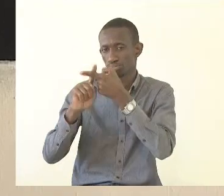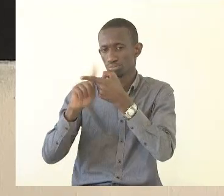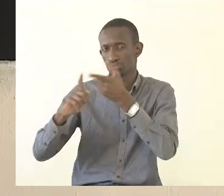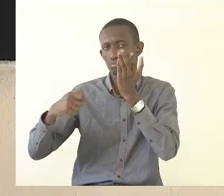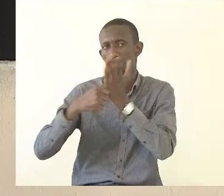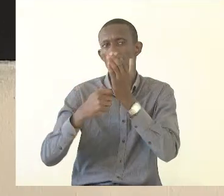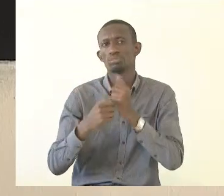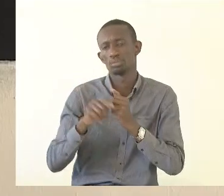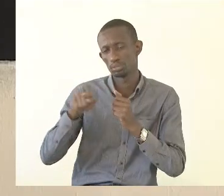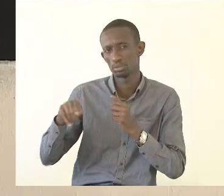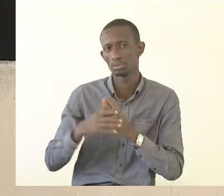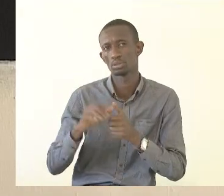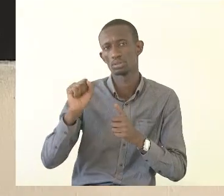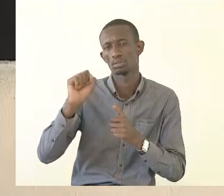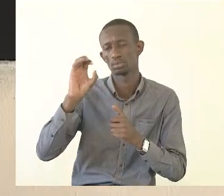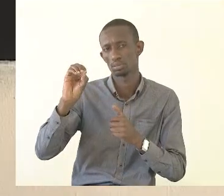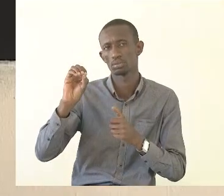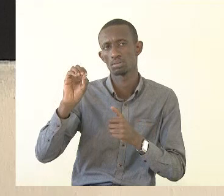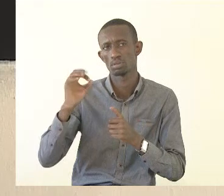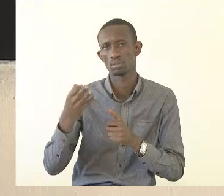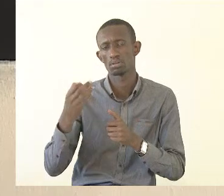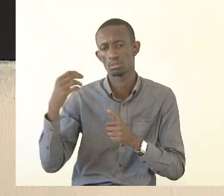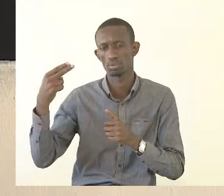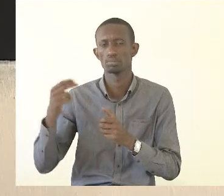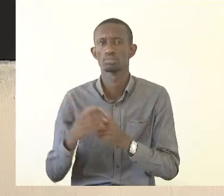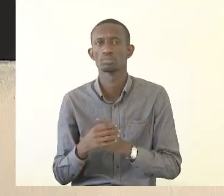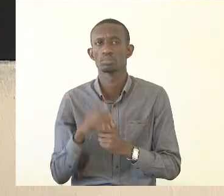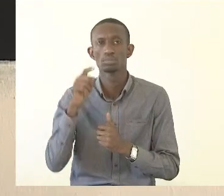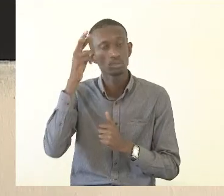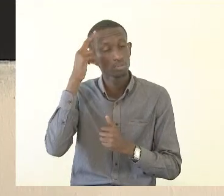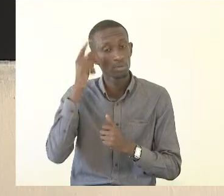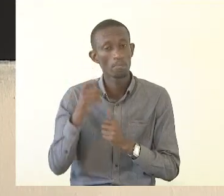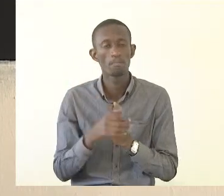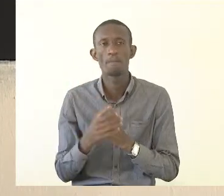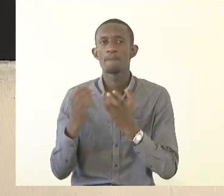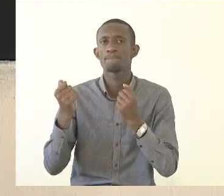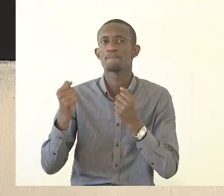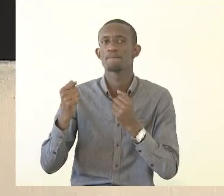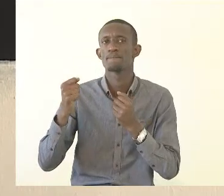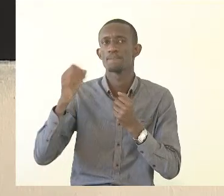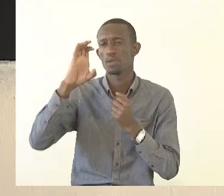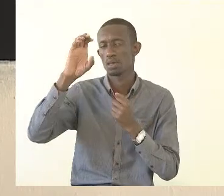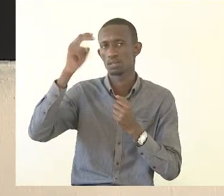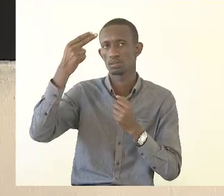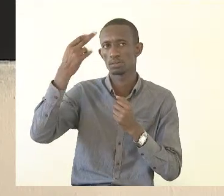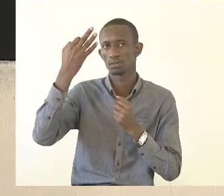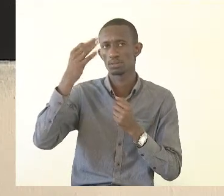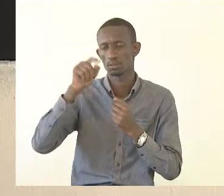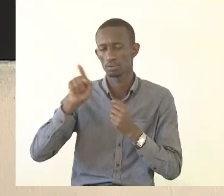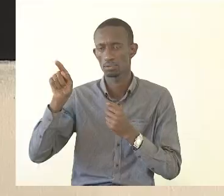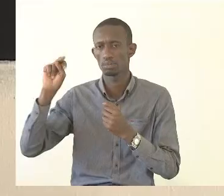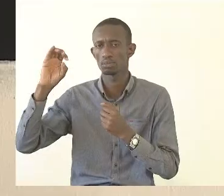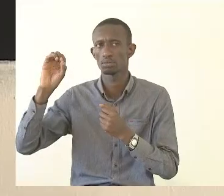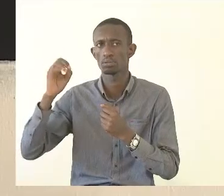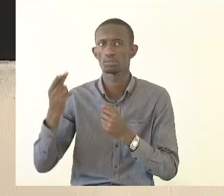SO3H, and therefore the hydrogen atom, remember you have a methyl group here and a nitronium ion here.